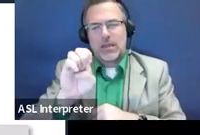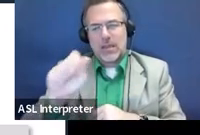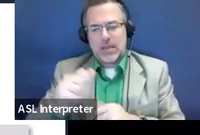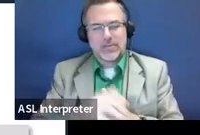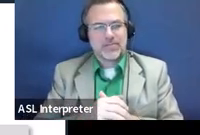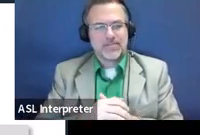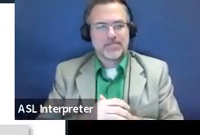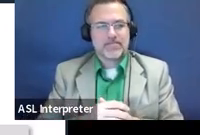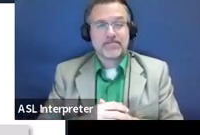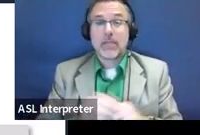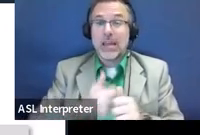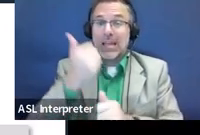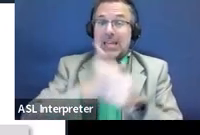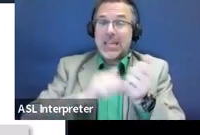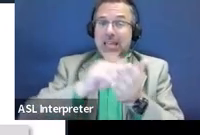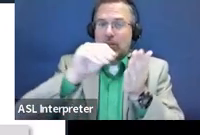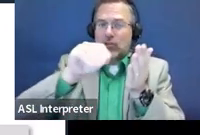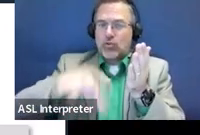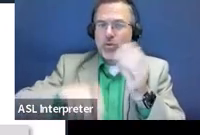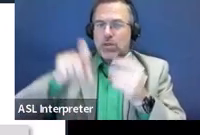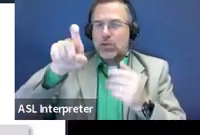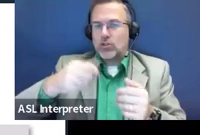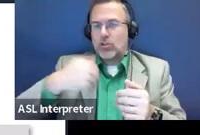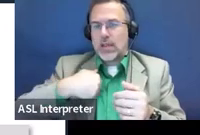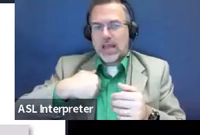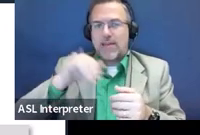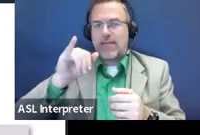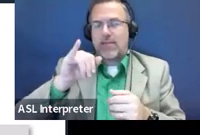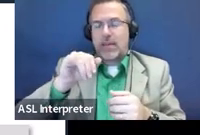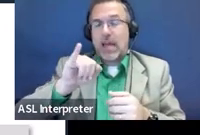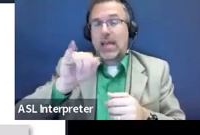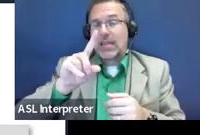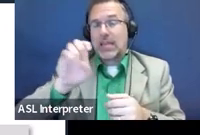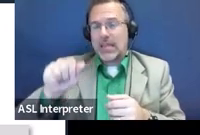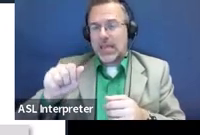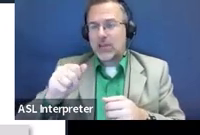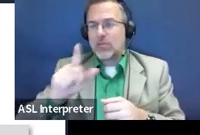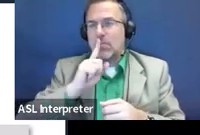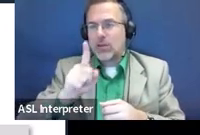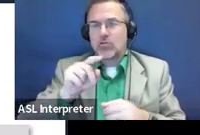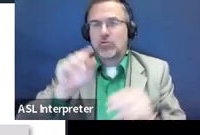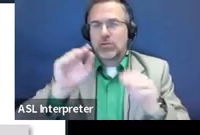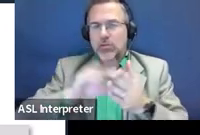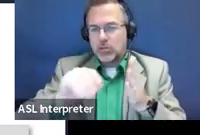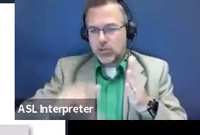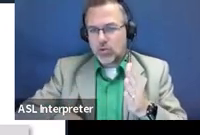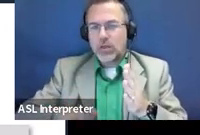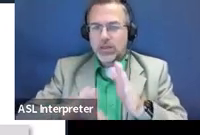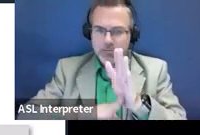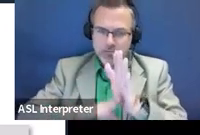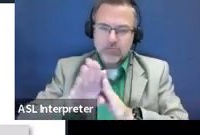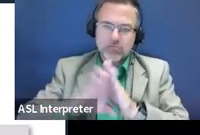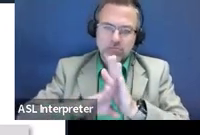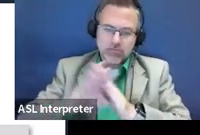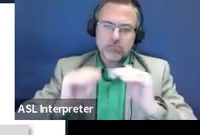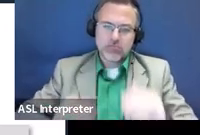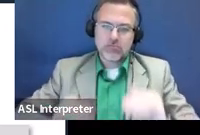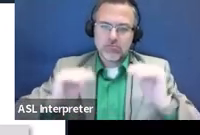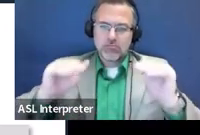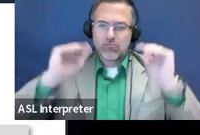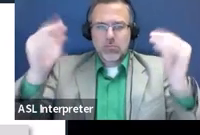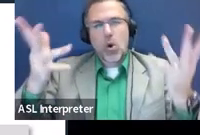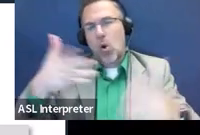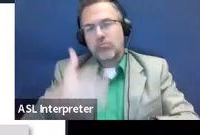every student should have an IEP that's reasonably calculated to enable the child to make progress, appropriate in light of the child's